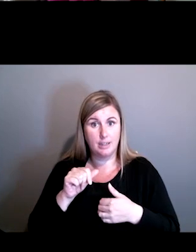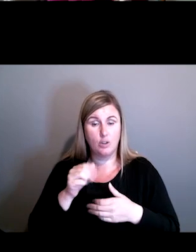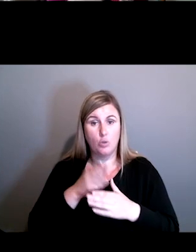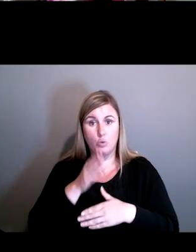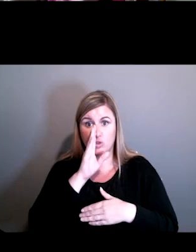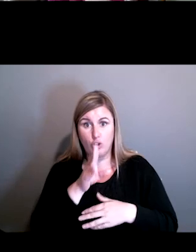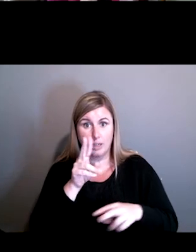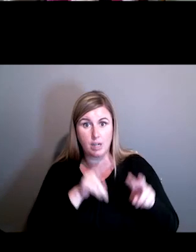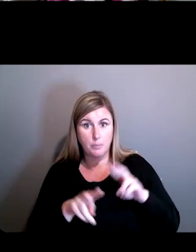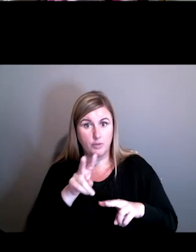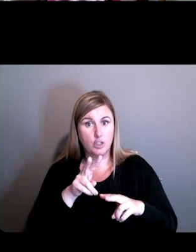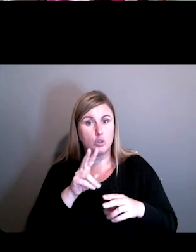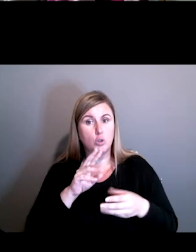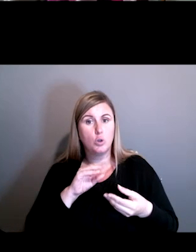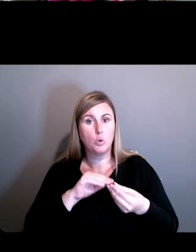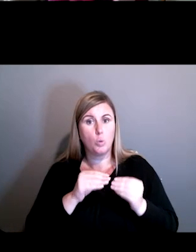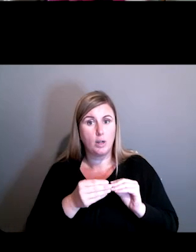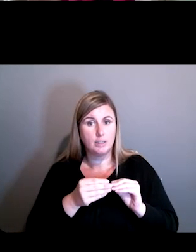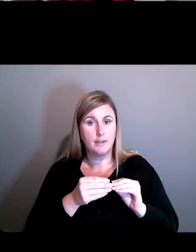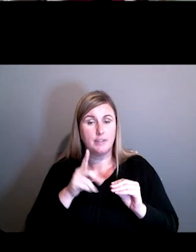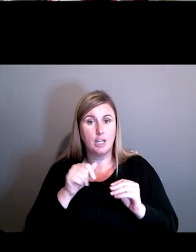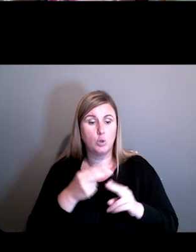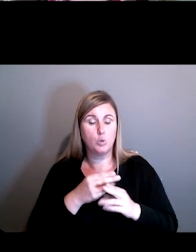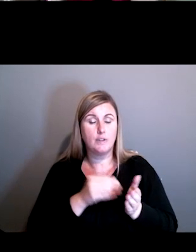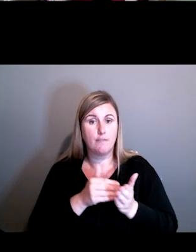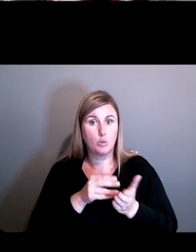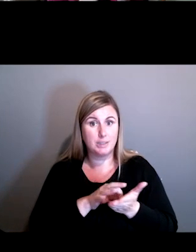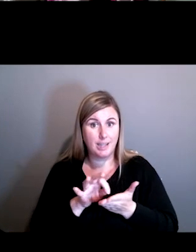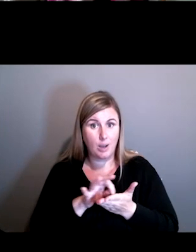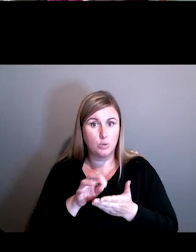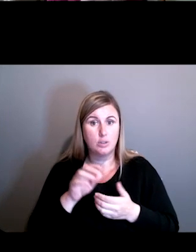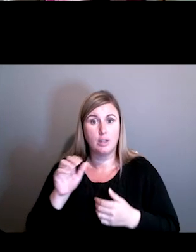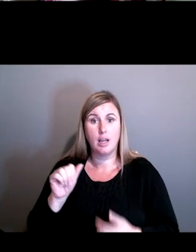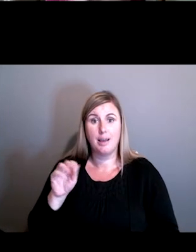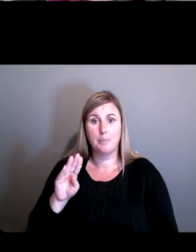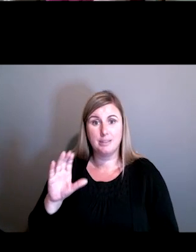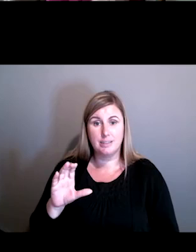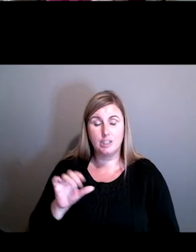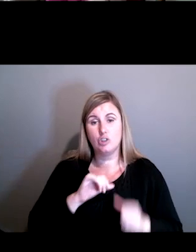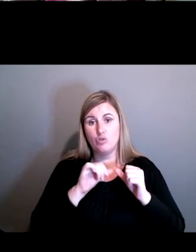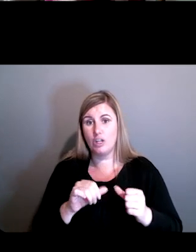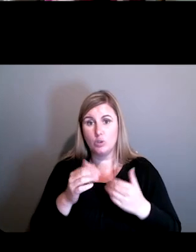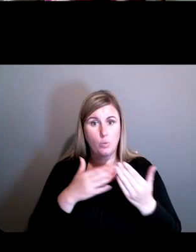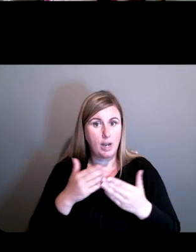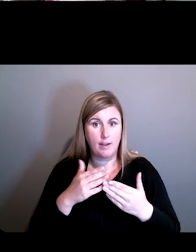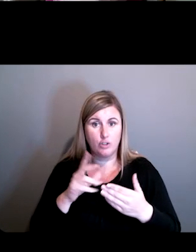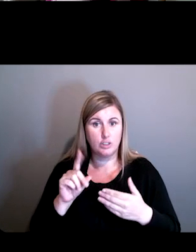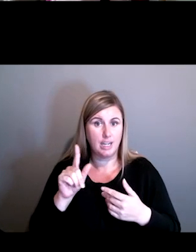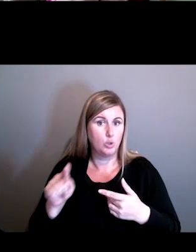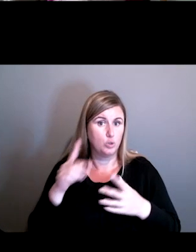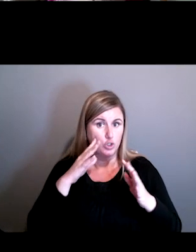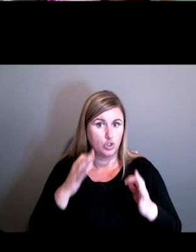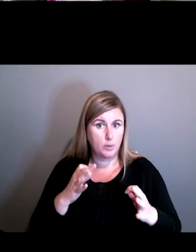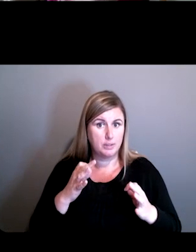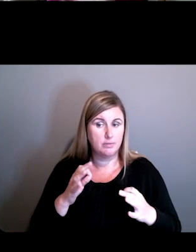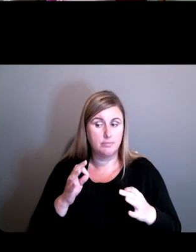quantitative data using those frequency counts, using your ABC, your duration, whatever form of data you've determined is effective and